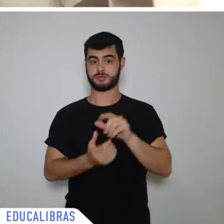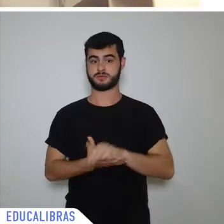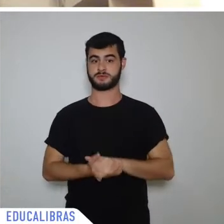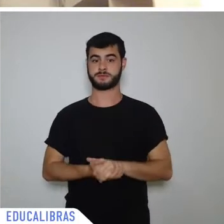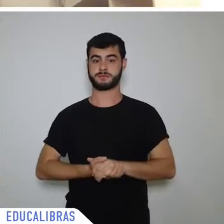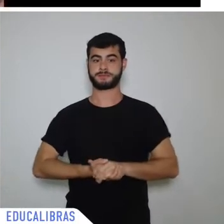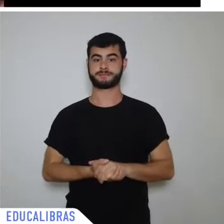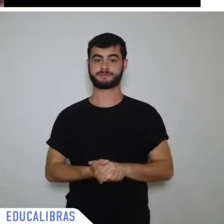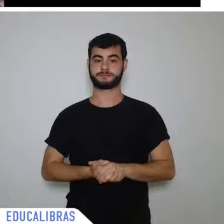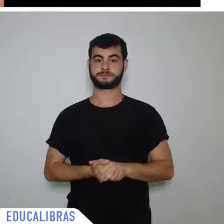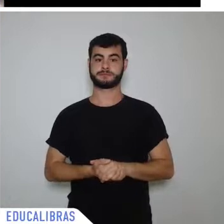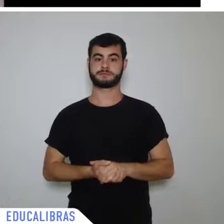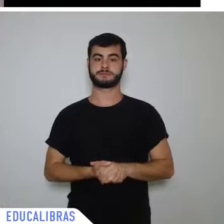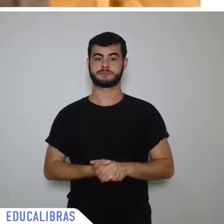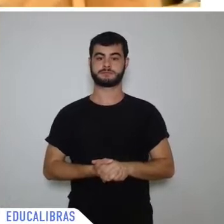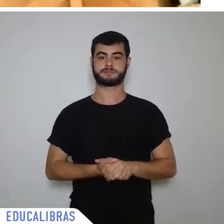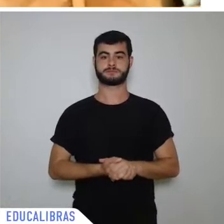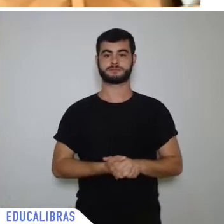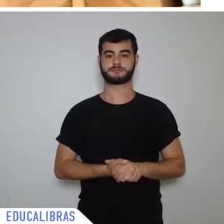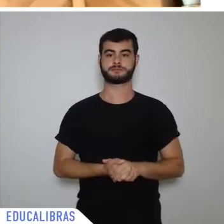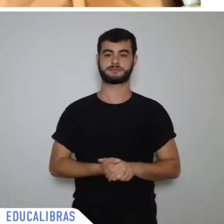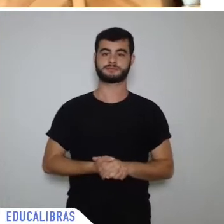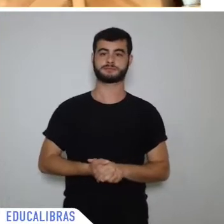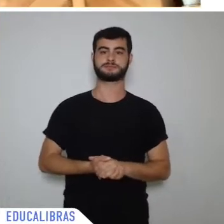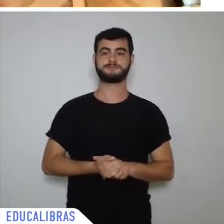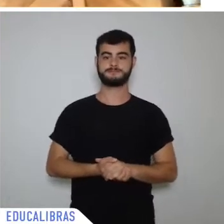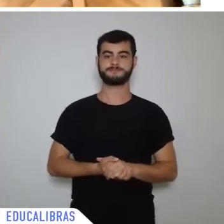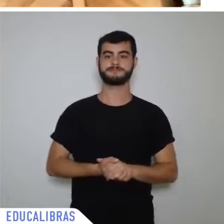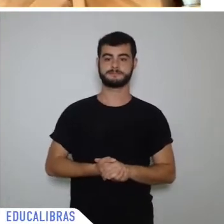with this question also.